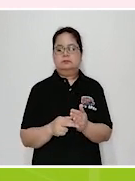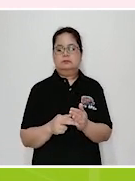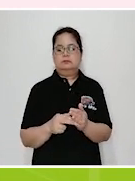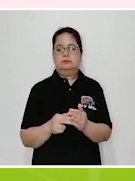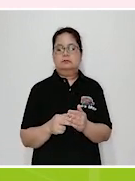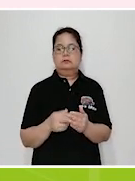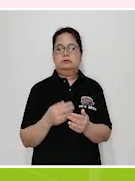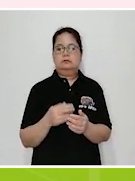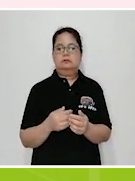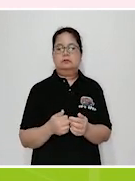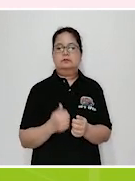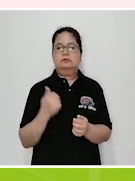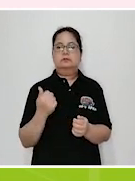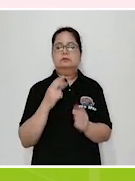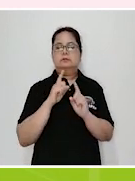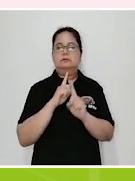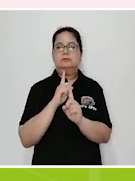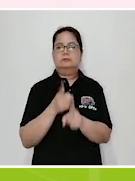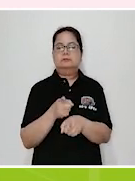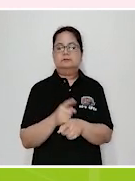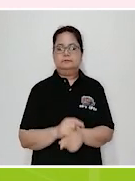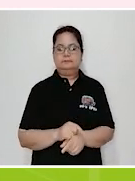Here is another good answer.